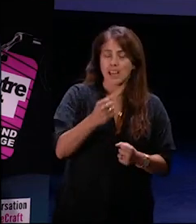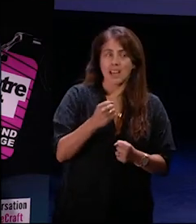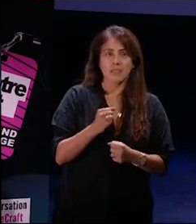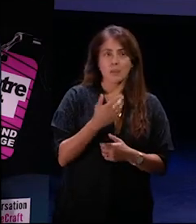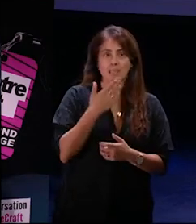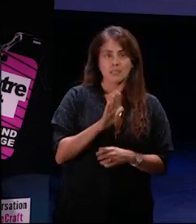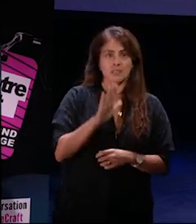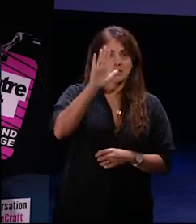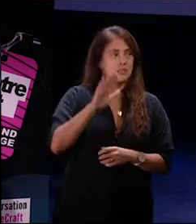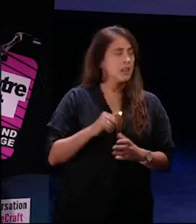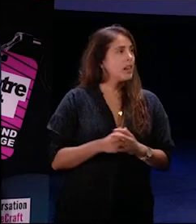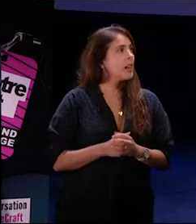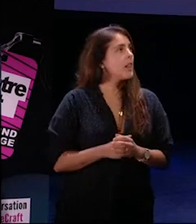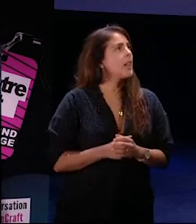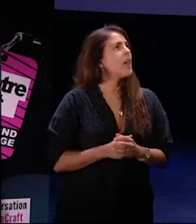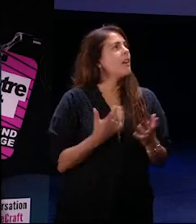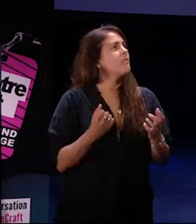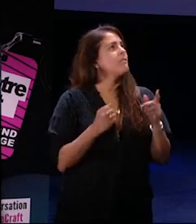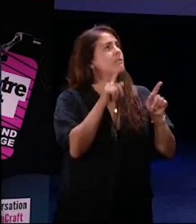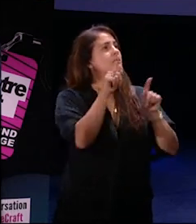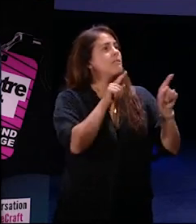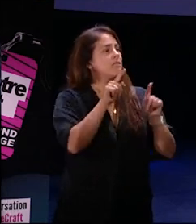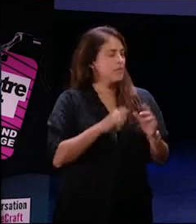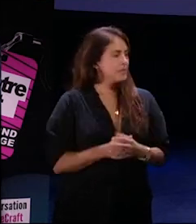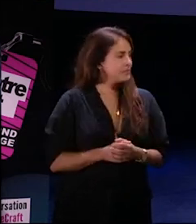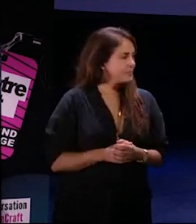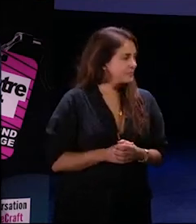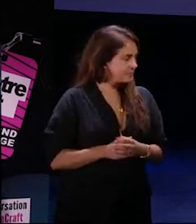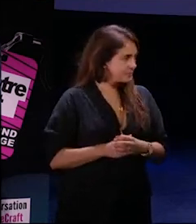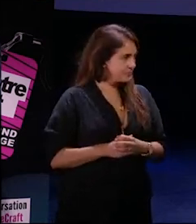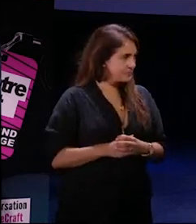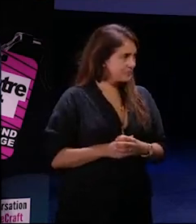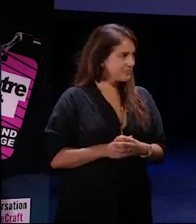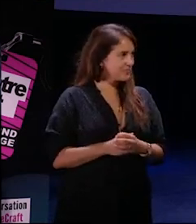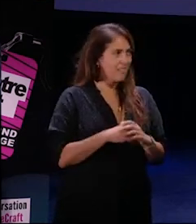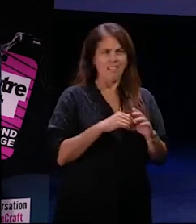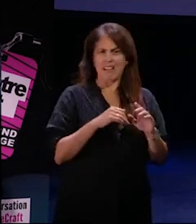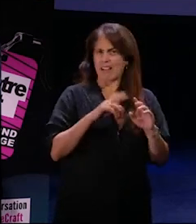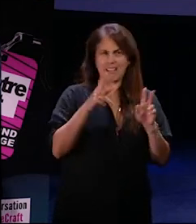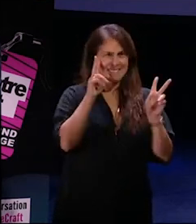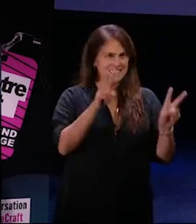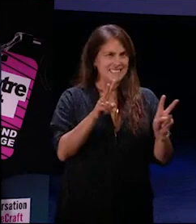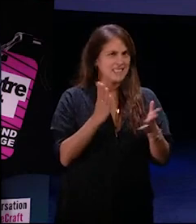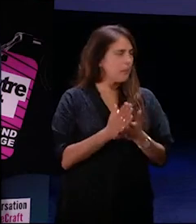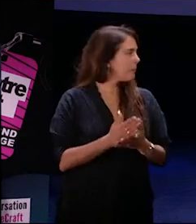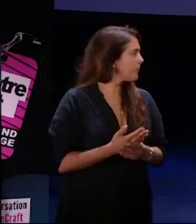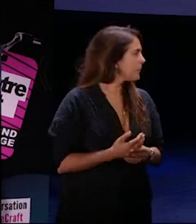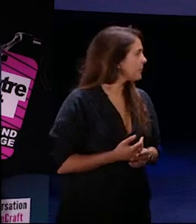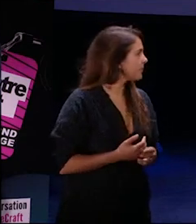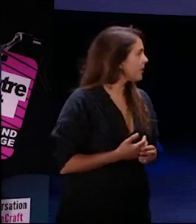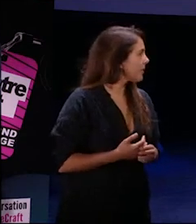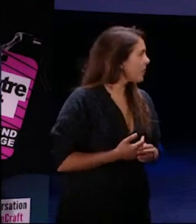It's not actually very easy. Oh, and one up there as well. So we'll go here and then there. It's not very easy to be able to see you, actually. So. Thank